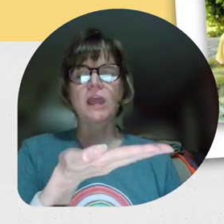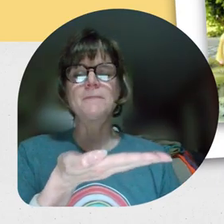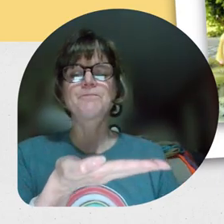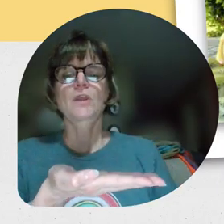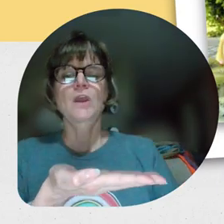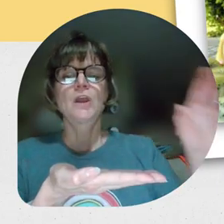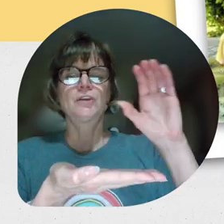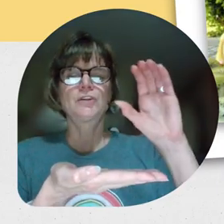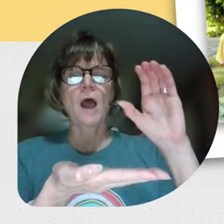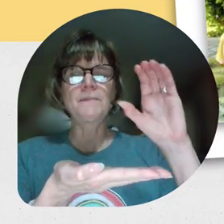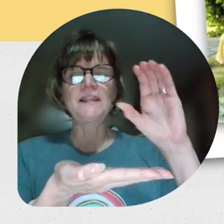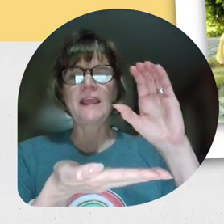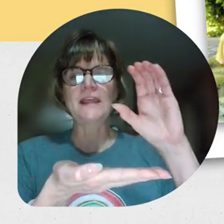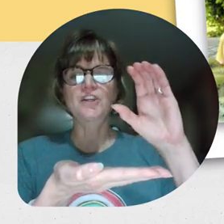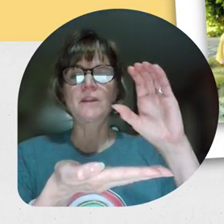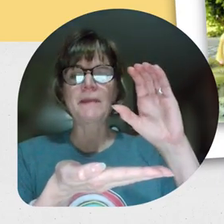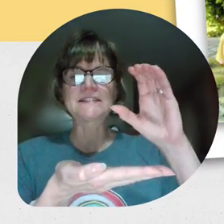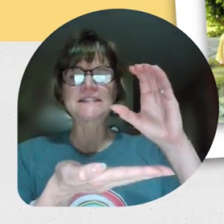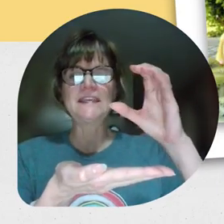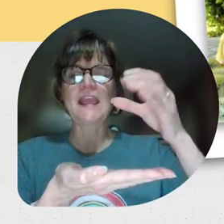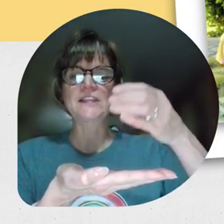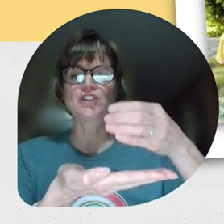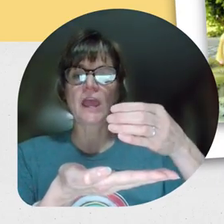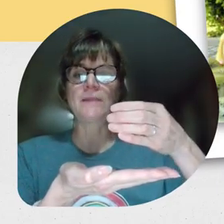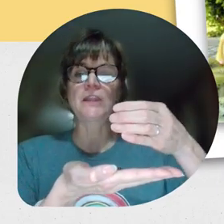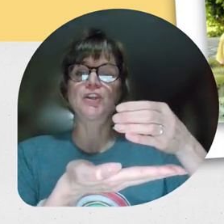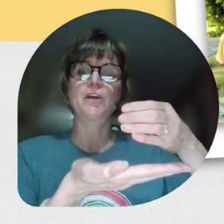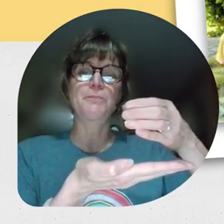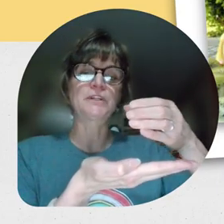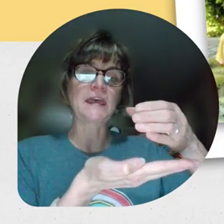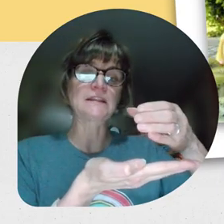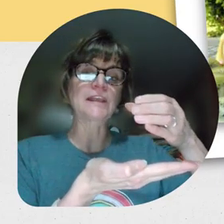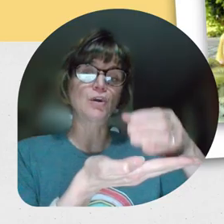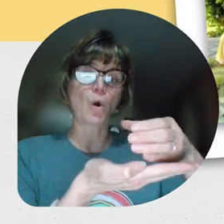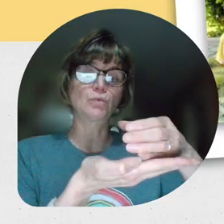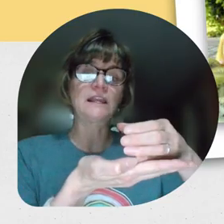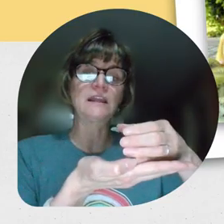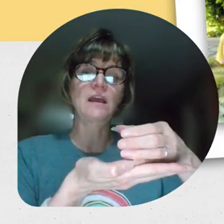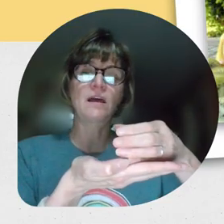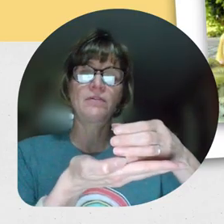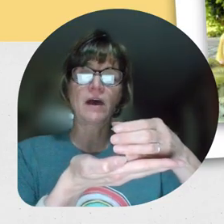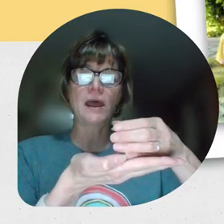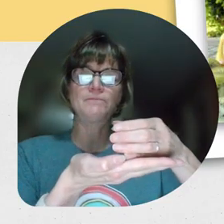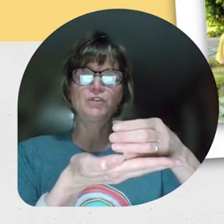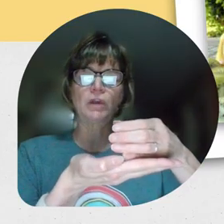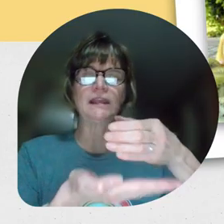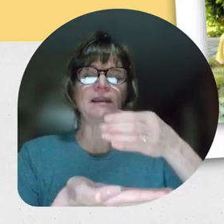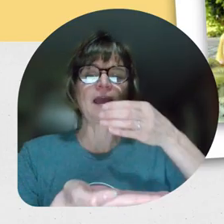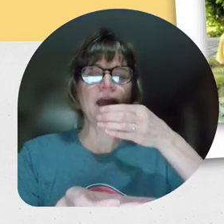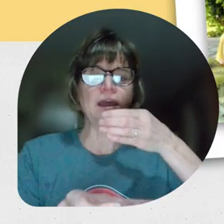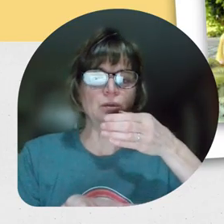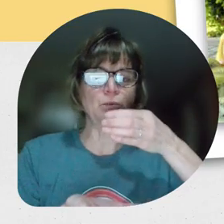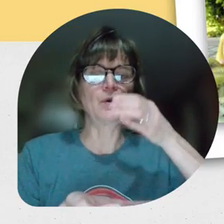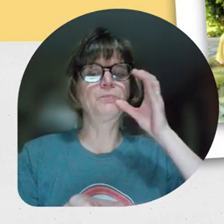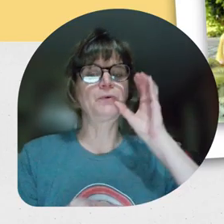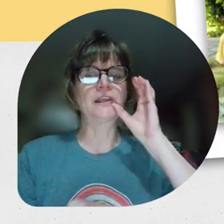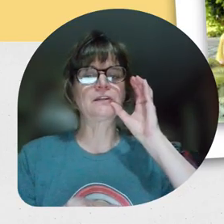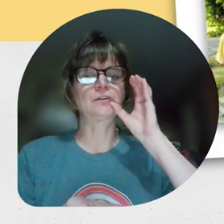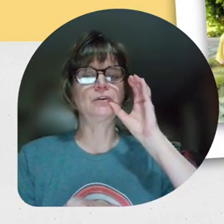hand shape, your dominant hand going to make a C hand shape, and you're going to pretend like you're holding the drink, and